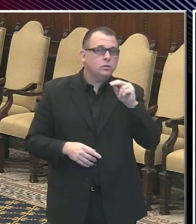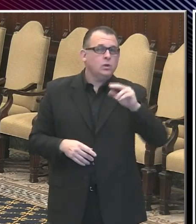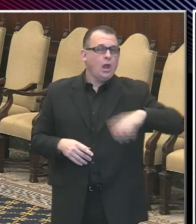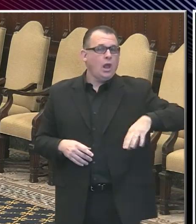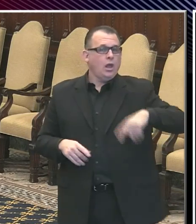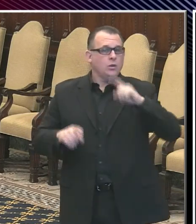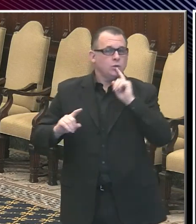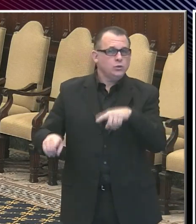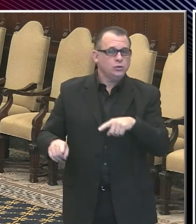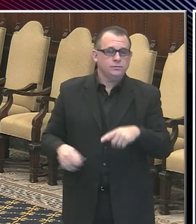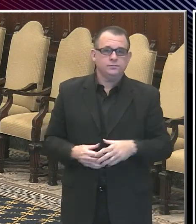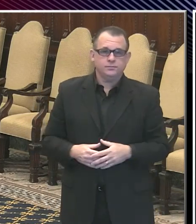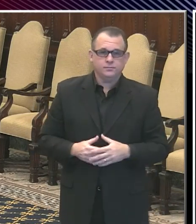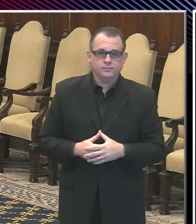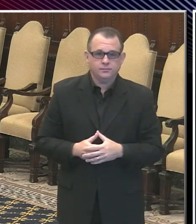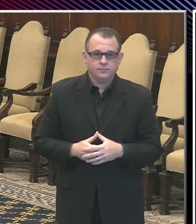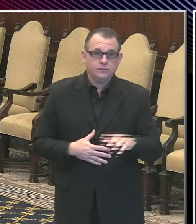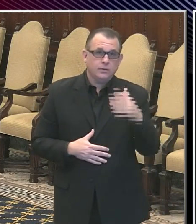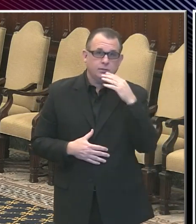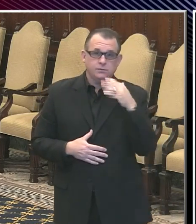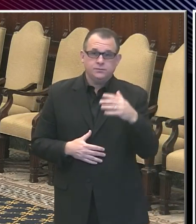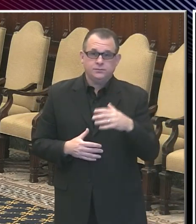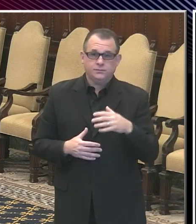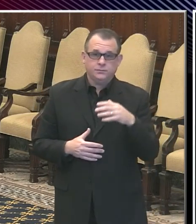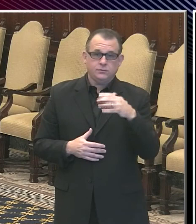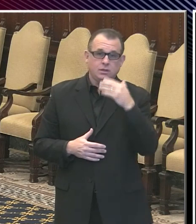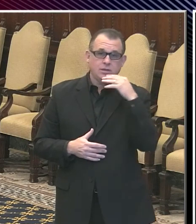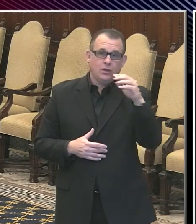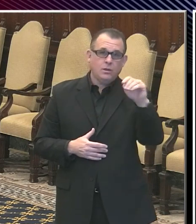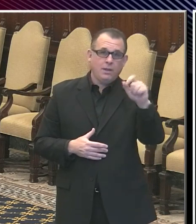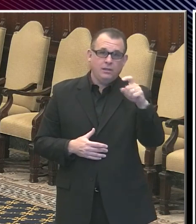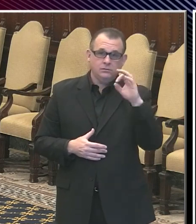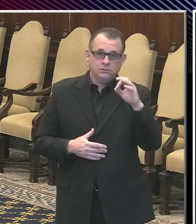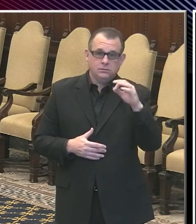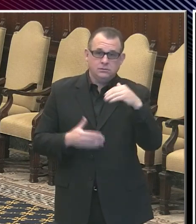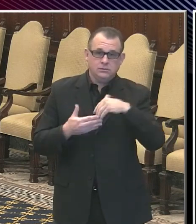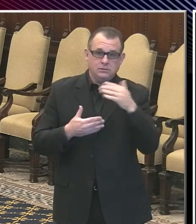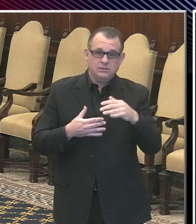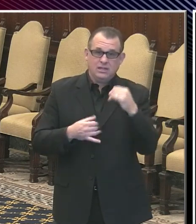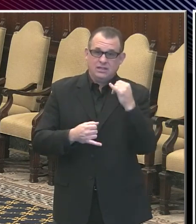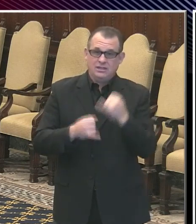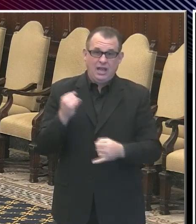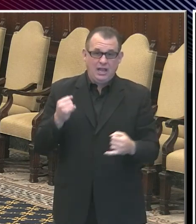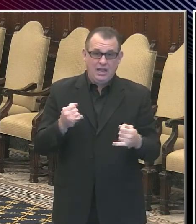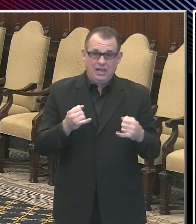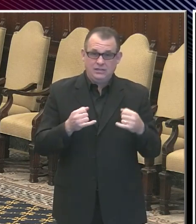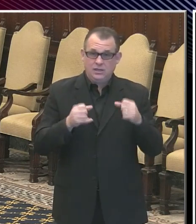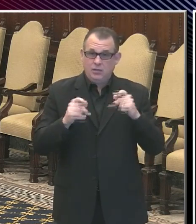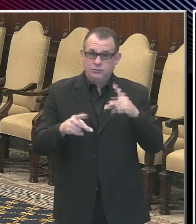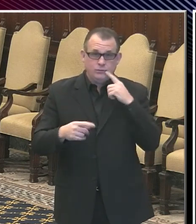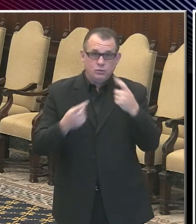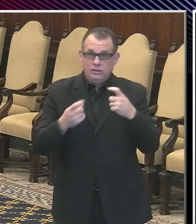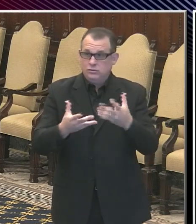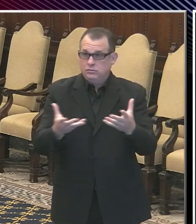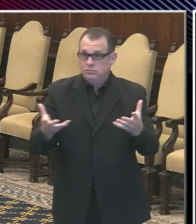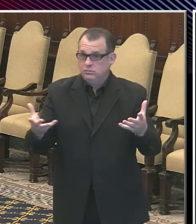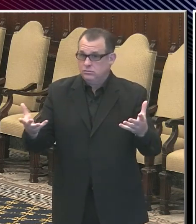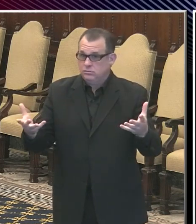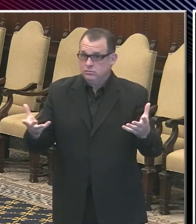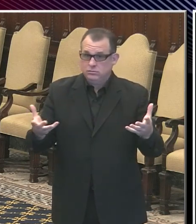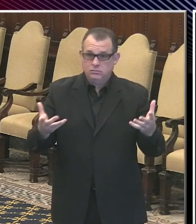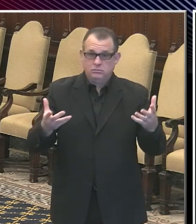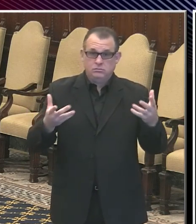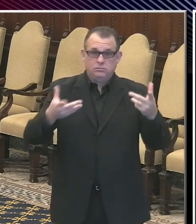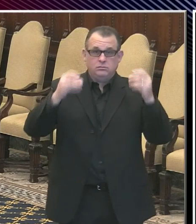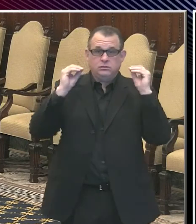much. Very good. Thank you, Max. This is the last call for questions.